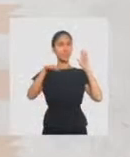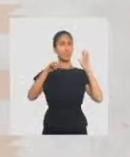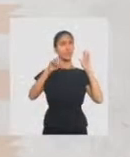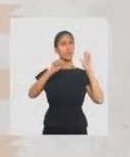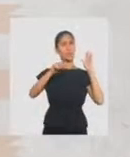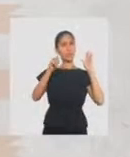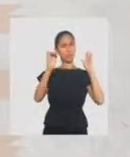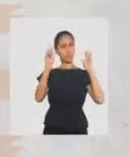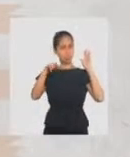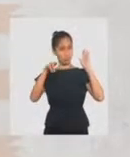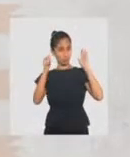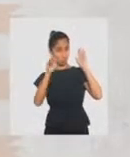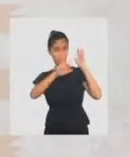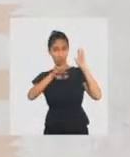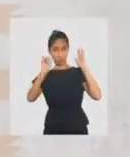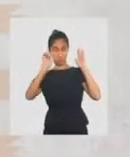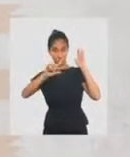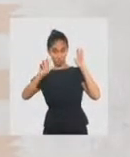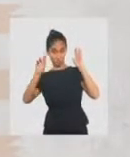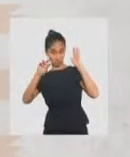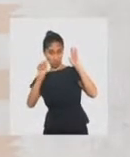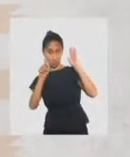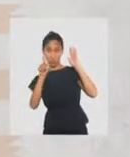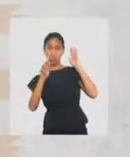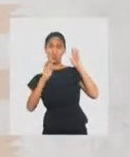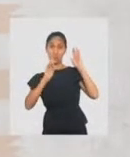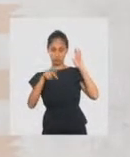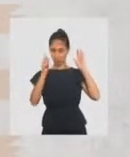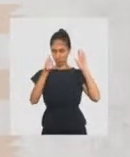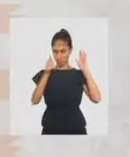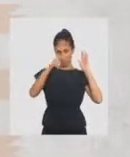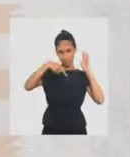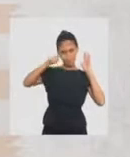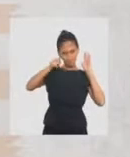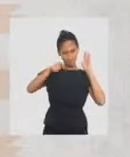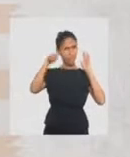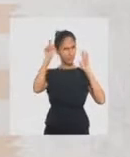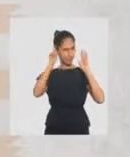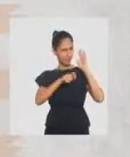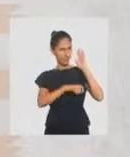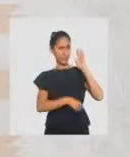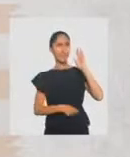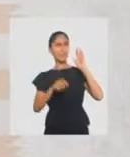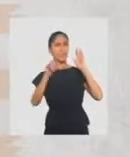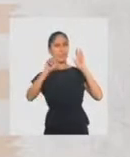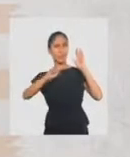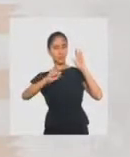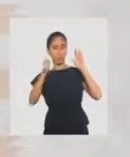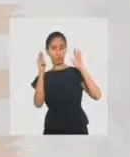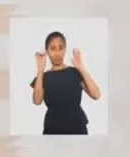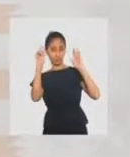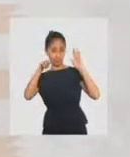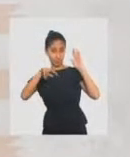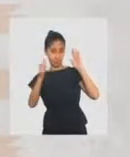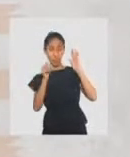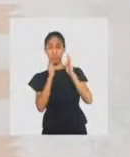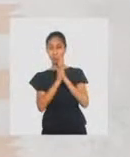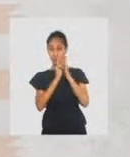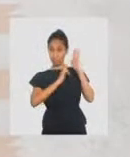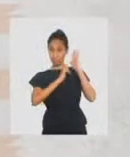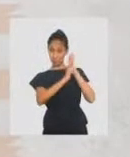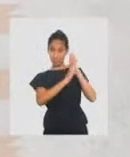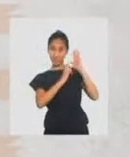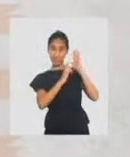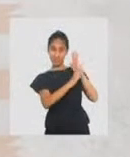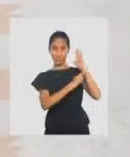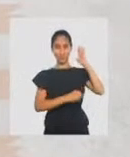Four soles. Sarina y Yari, your phrases are correct. It's a tie. Sarina, please read the